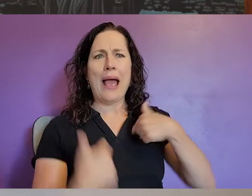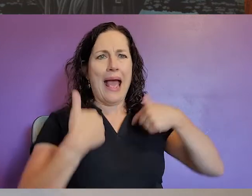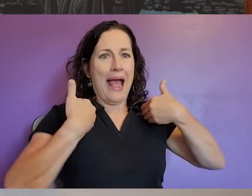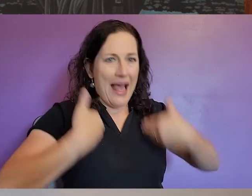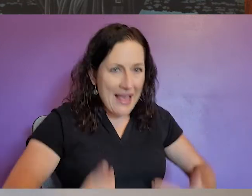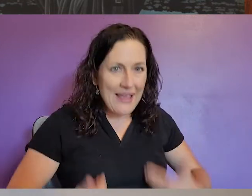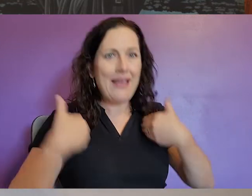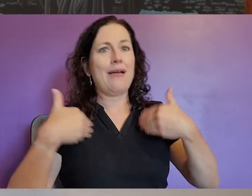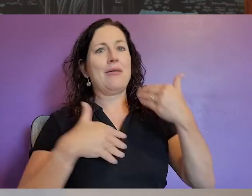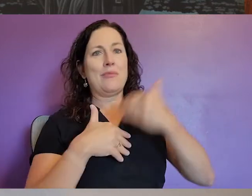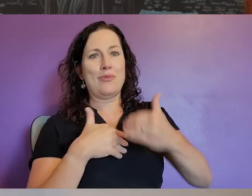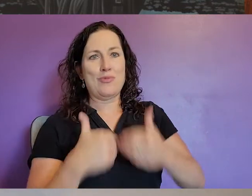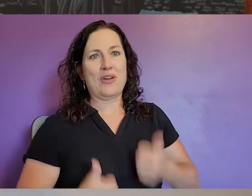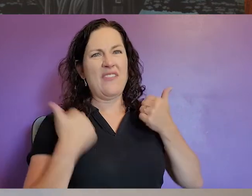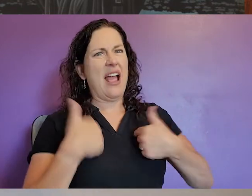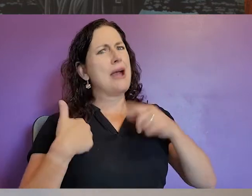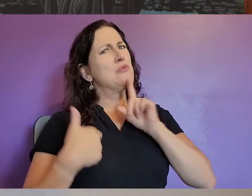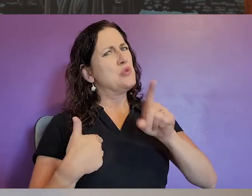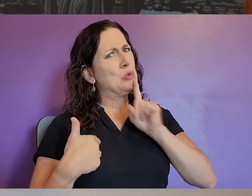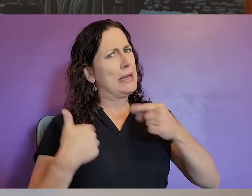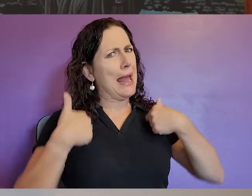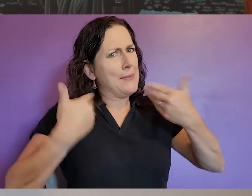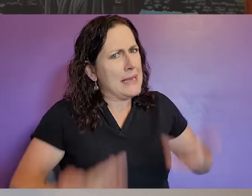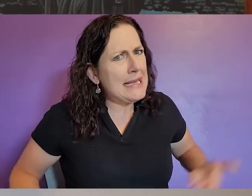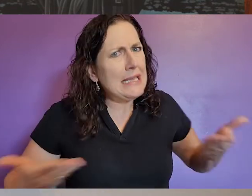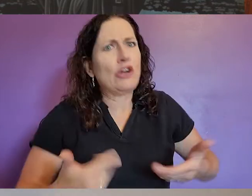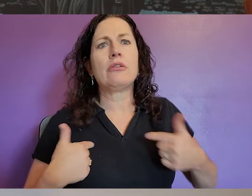I am the bread of life. I am here. I